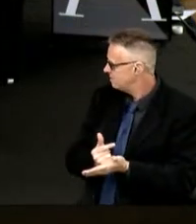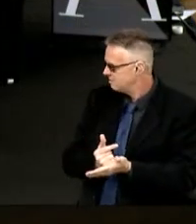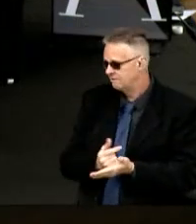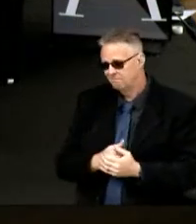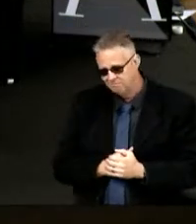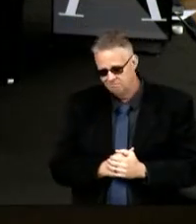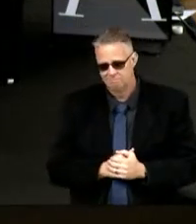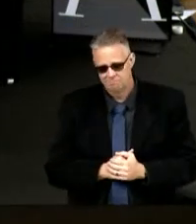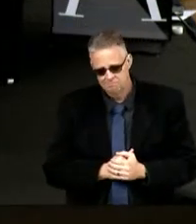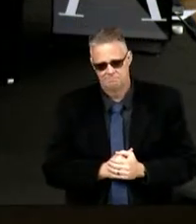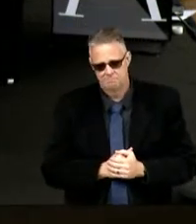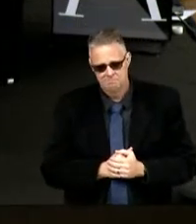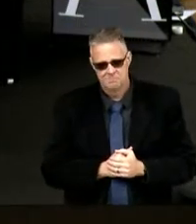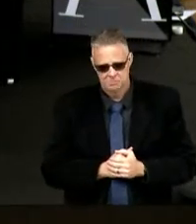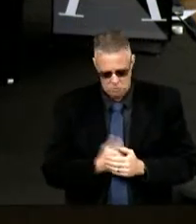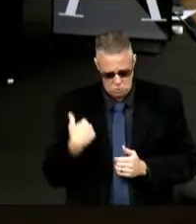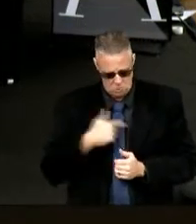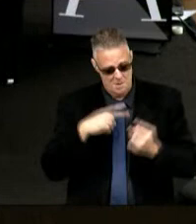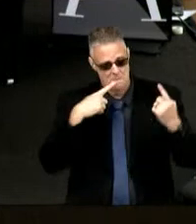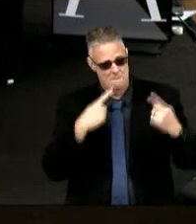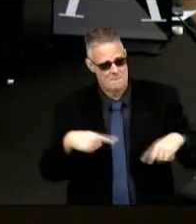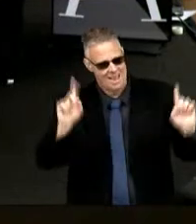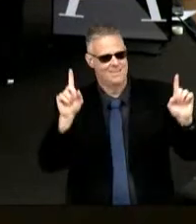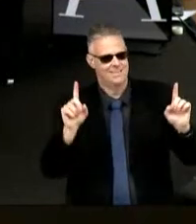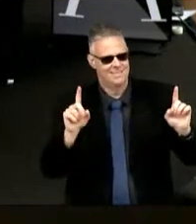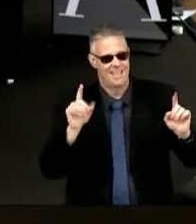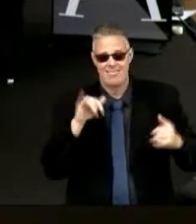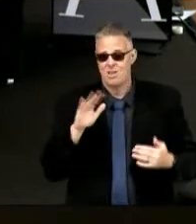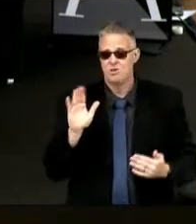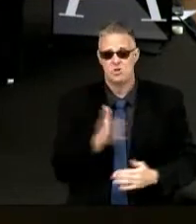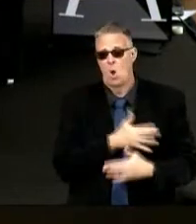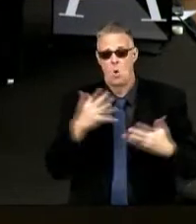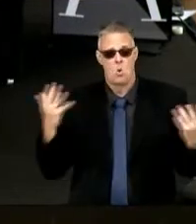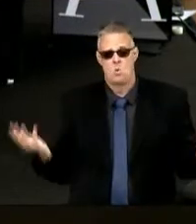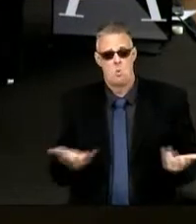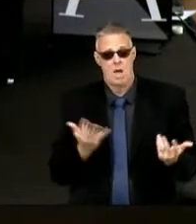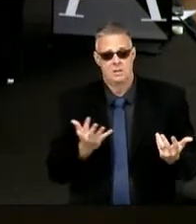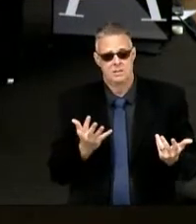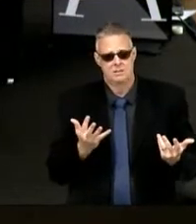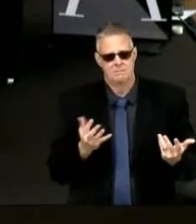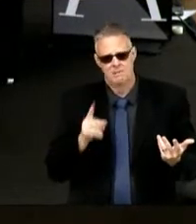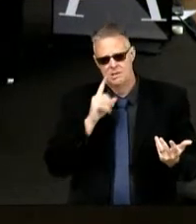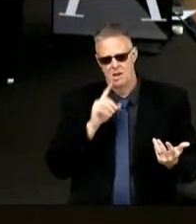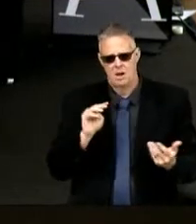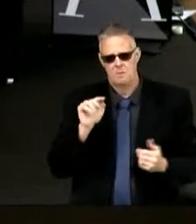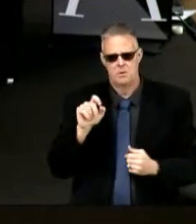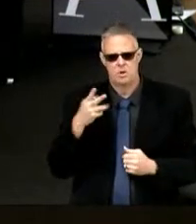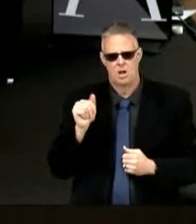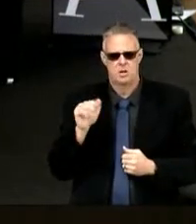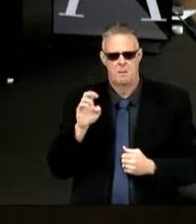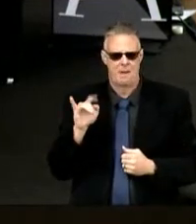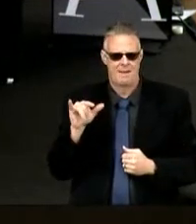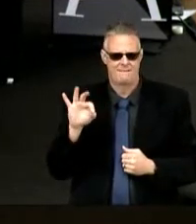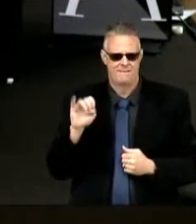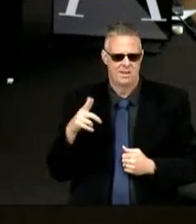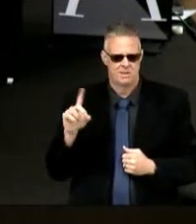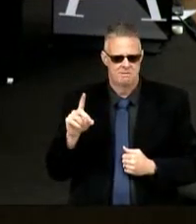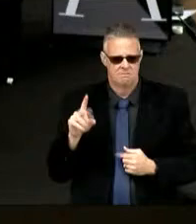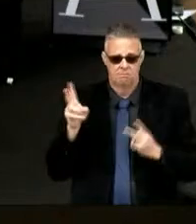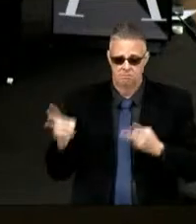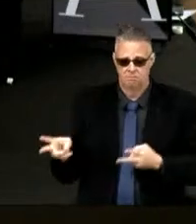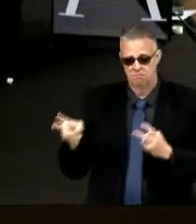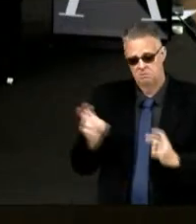far. We made it. So the song that I will be singing is from Natasha Bedingfield.